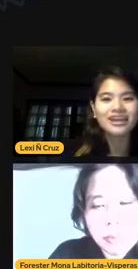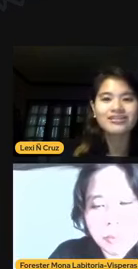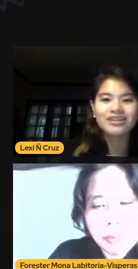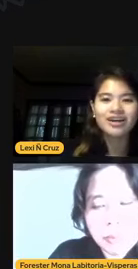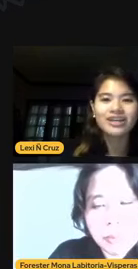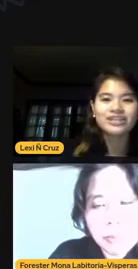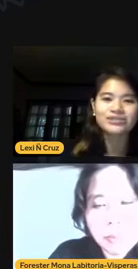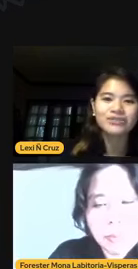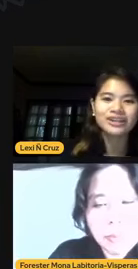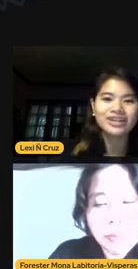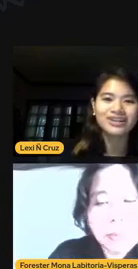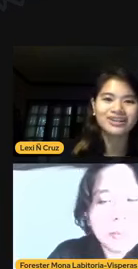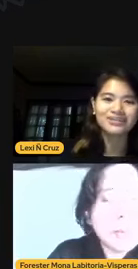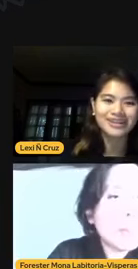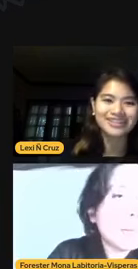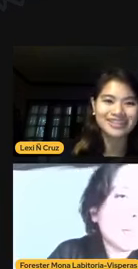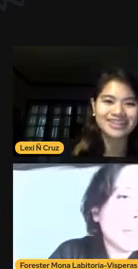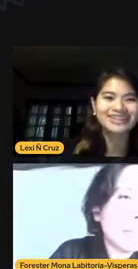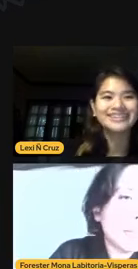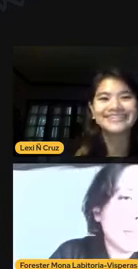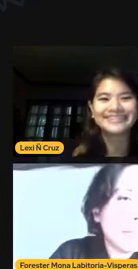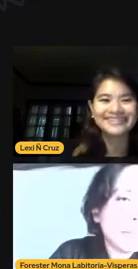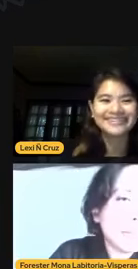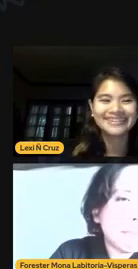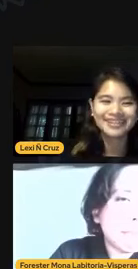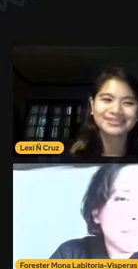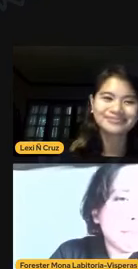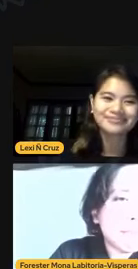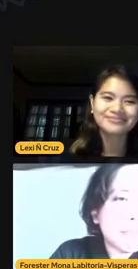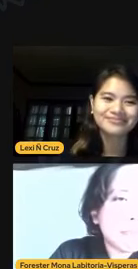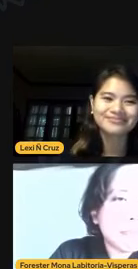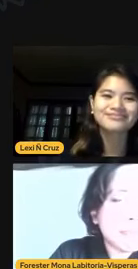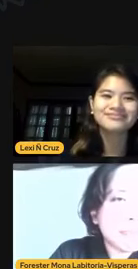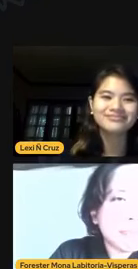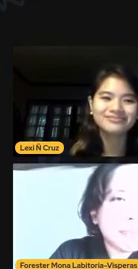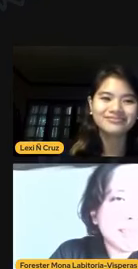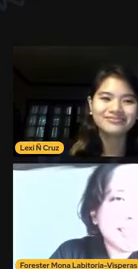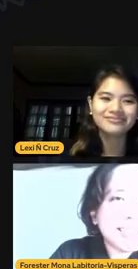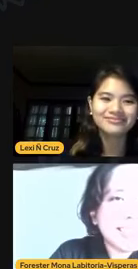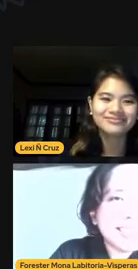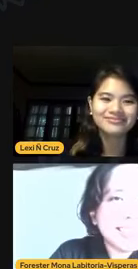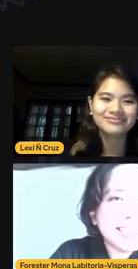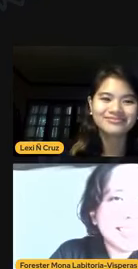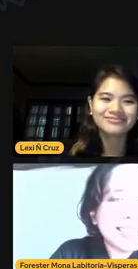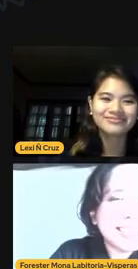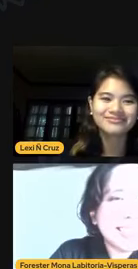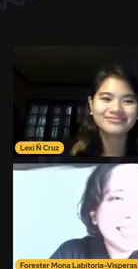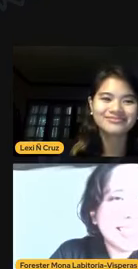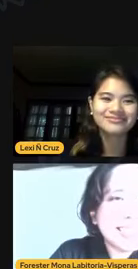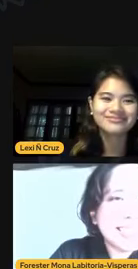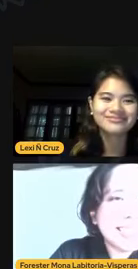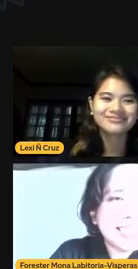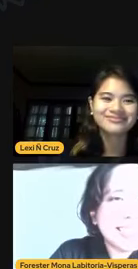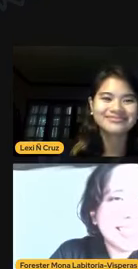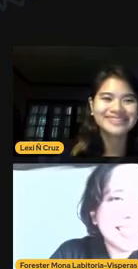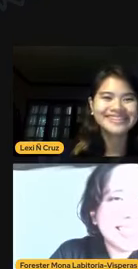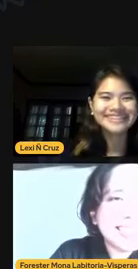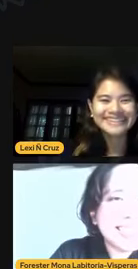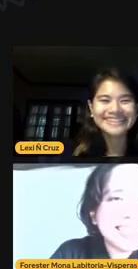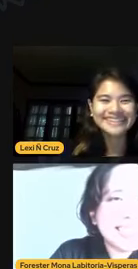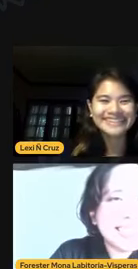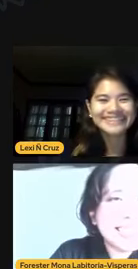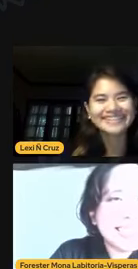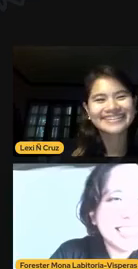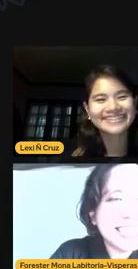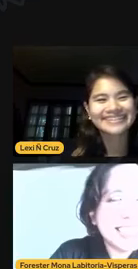inquiries in regards to what they talked about today. Feel free to comment down below if you have any questions.